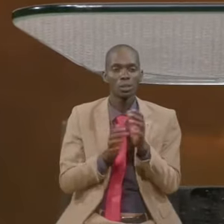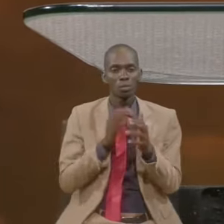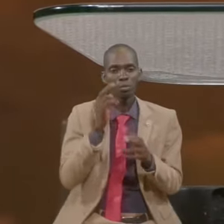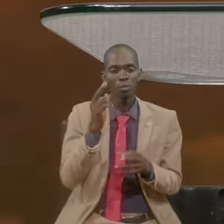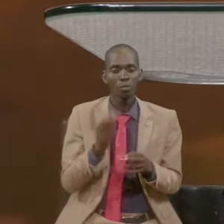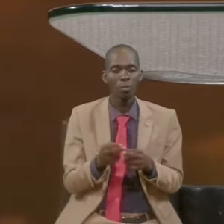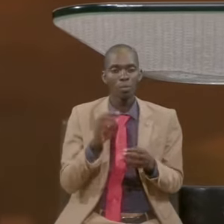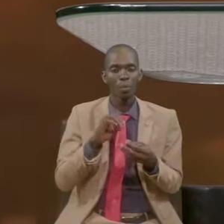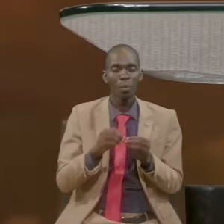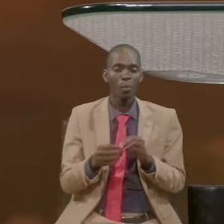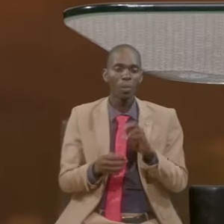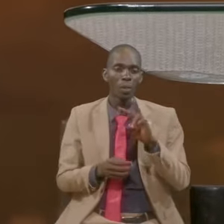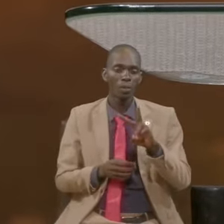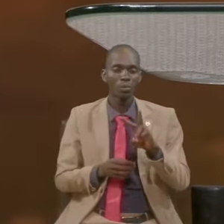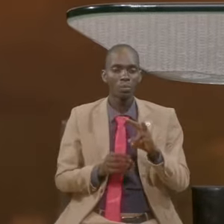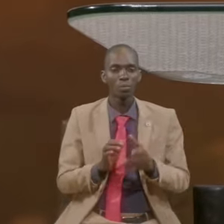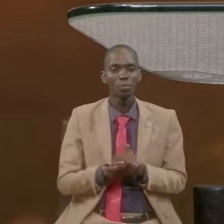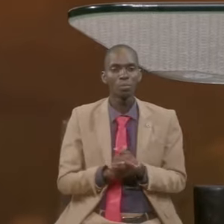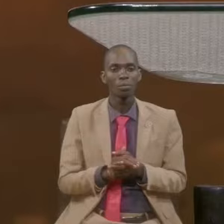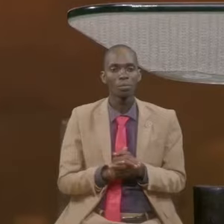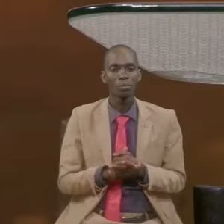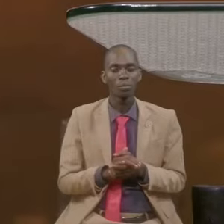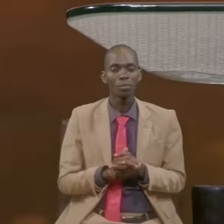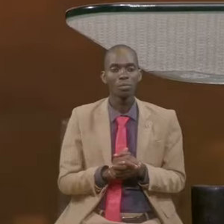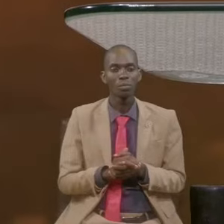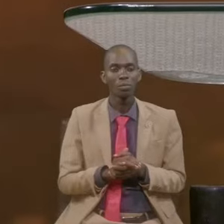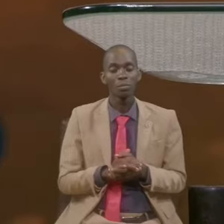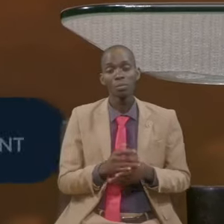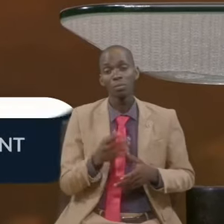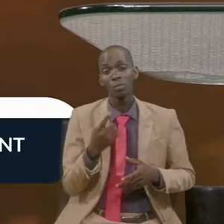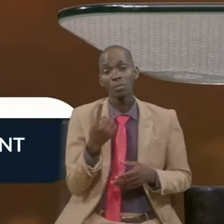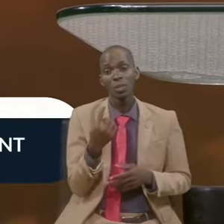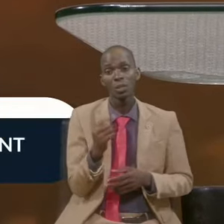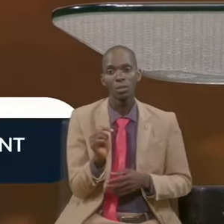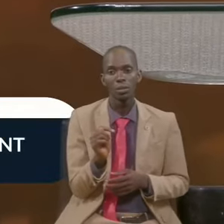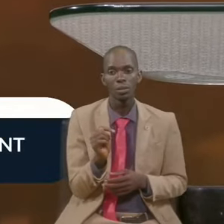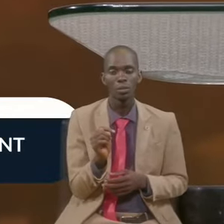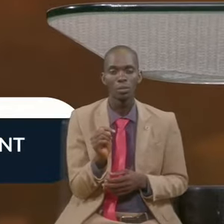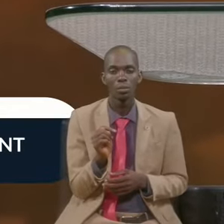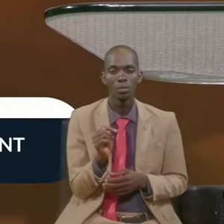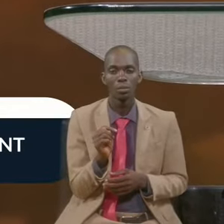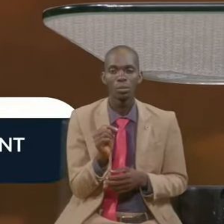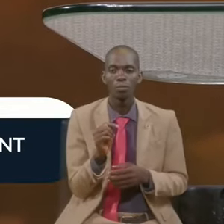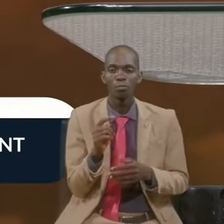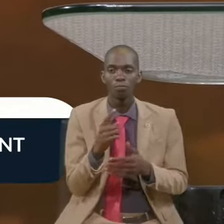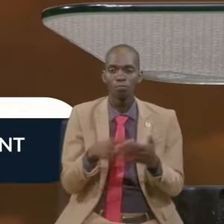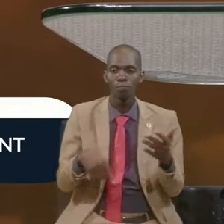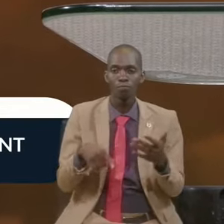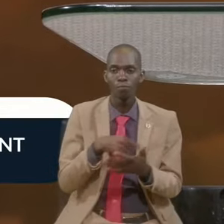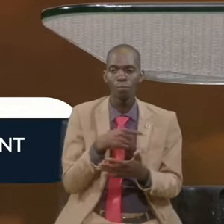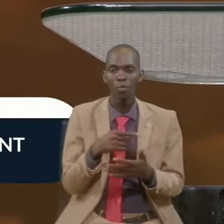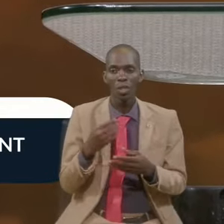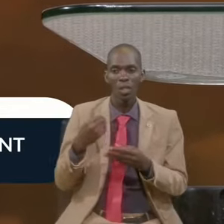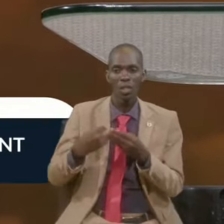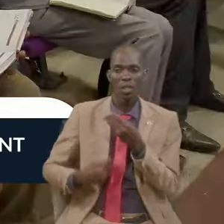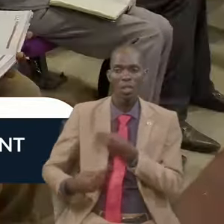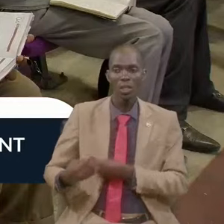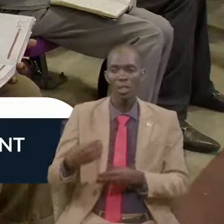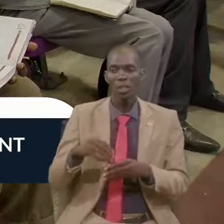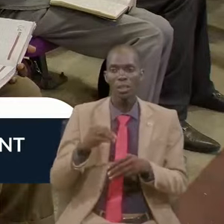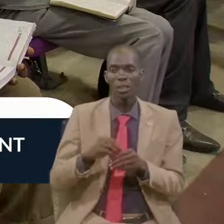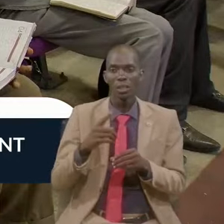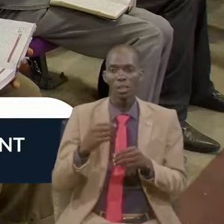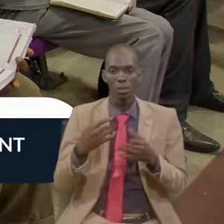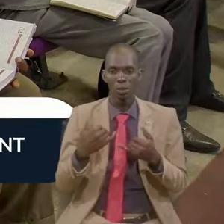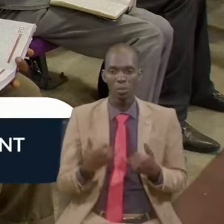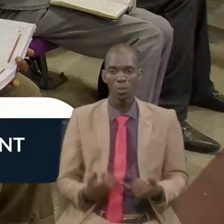looking at the reproached heirs of the present kingdom. That's the present kingdom